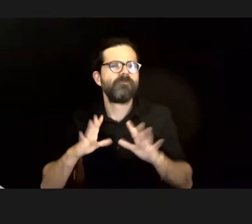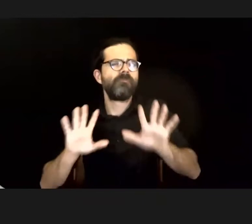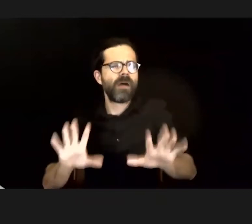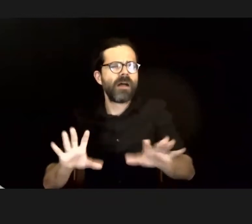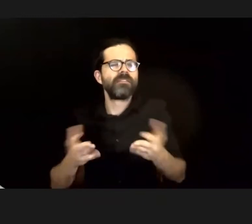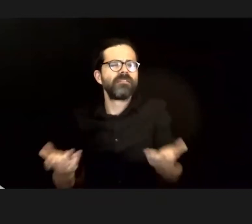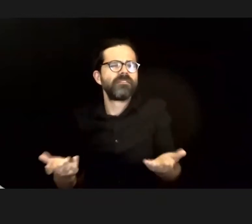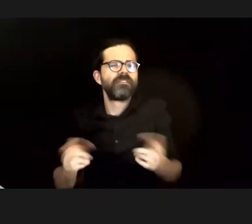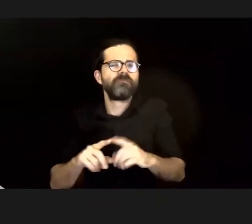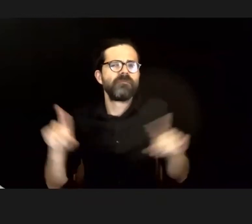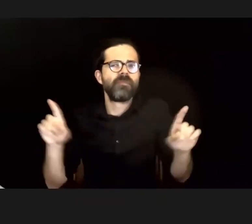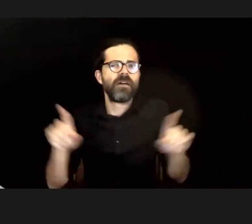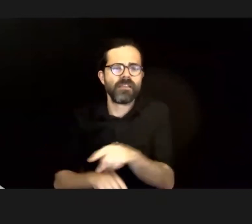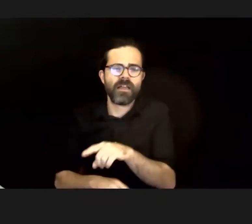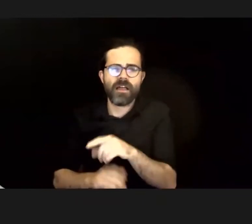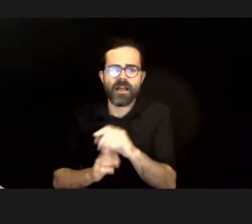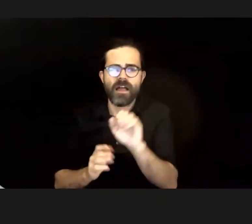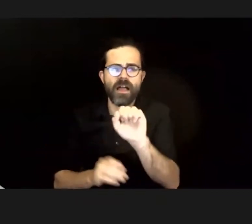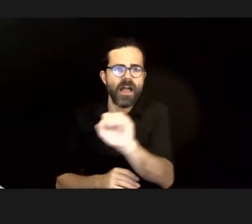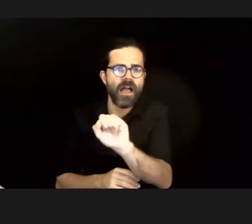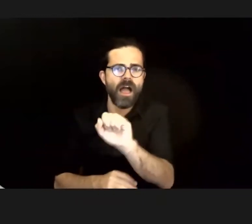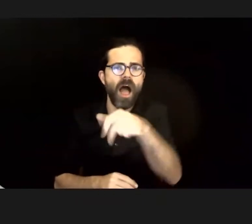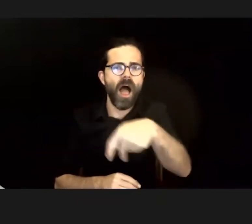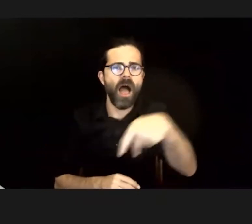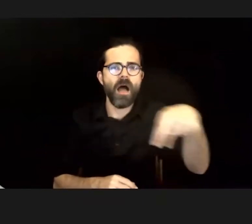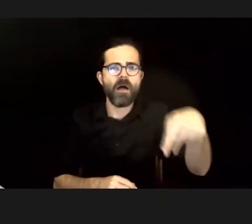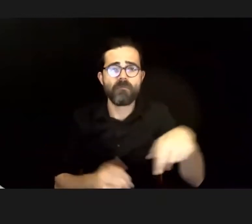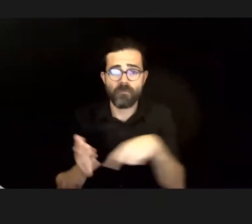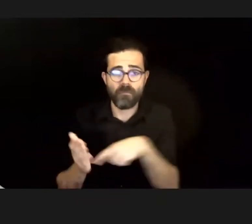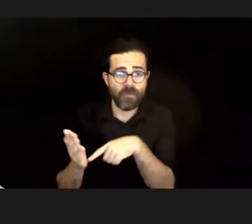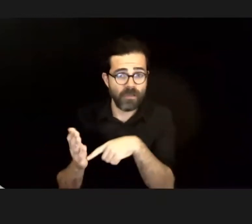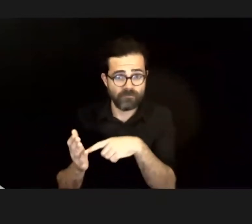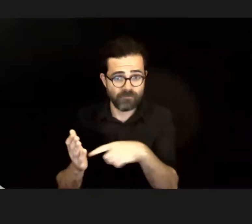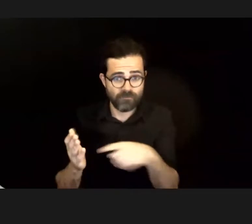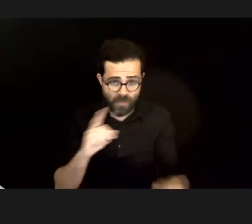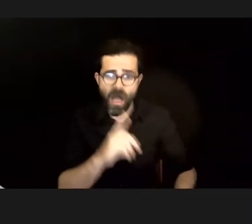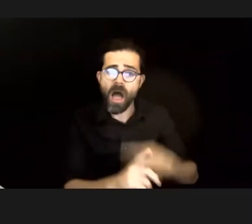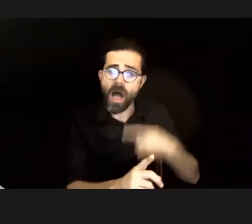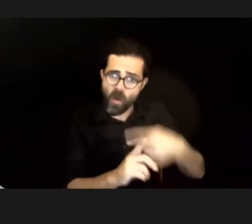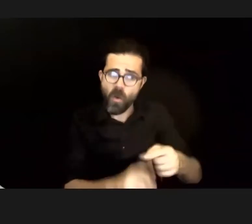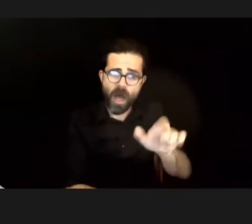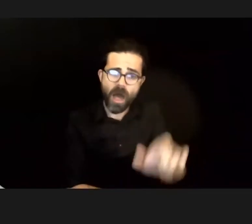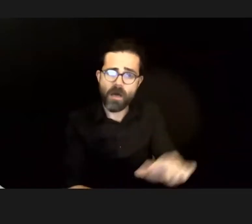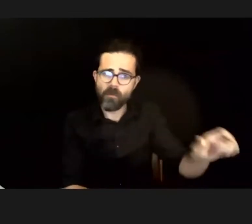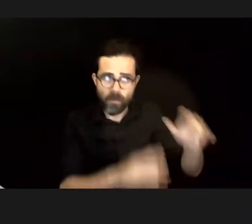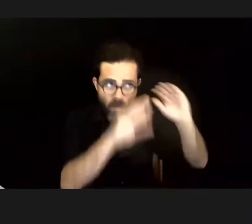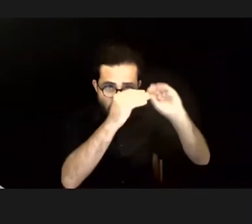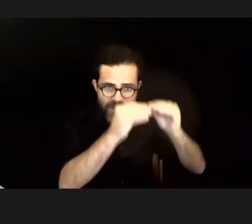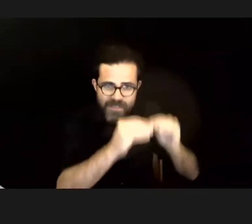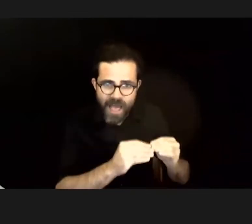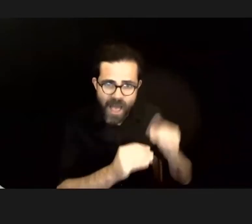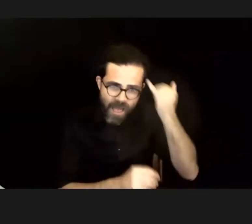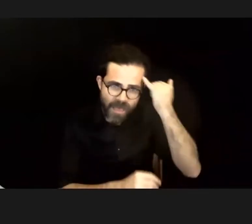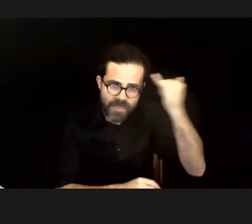to vacation, there are designers. So service design is a bit different, and